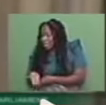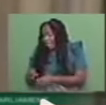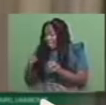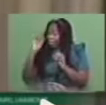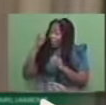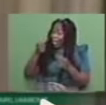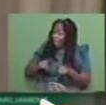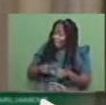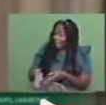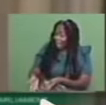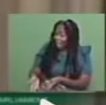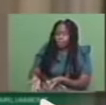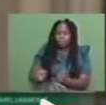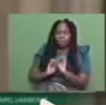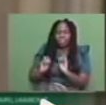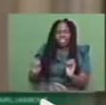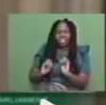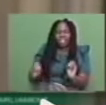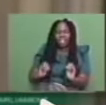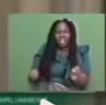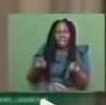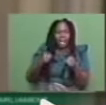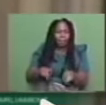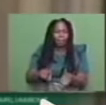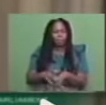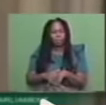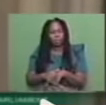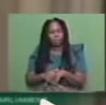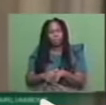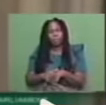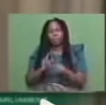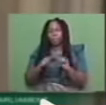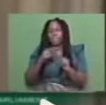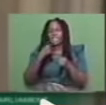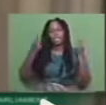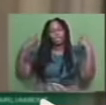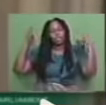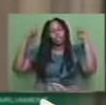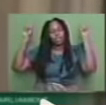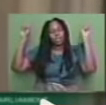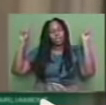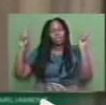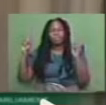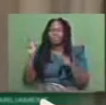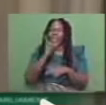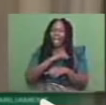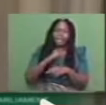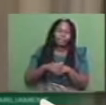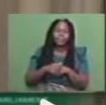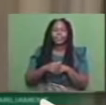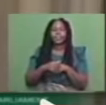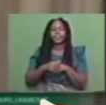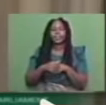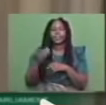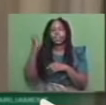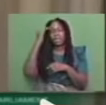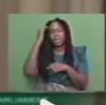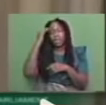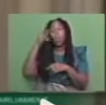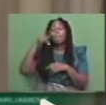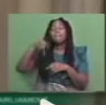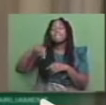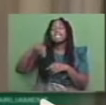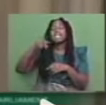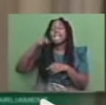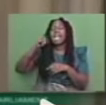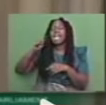just starting phase or not started at all. They claim them as achievements. We know that the PNM really means promises never